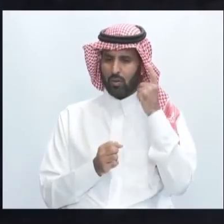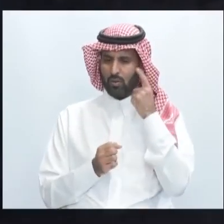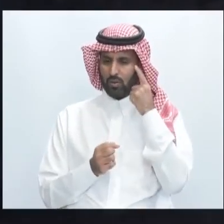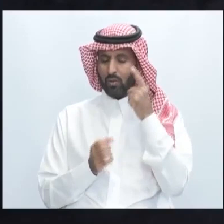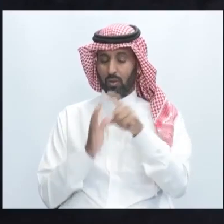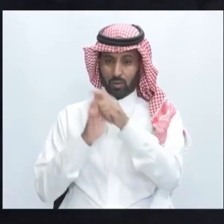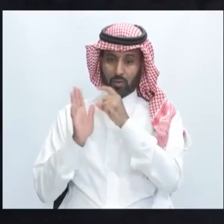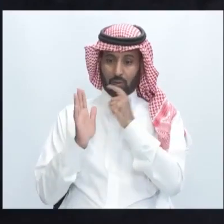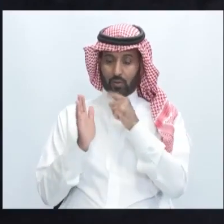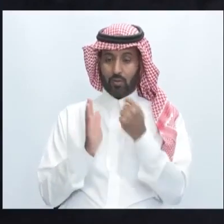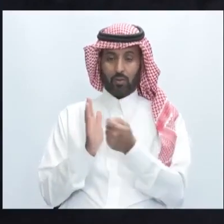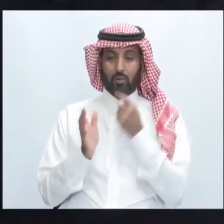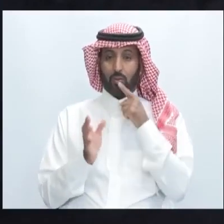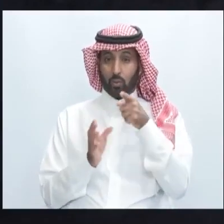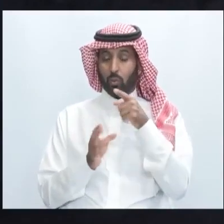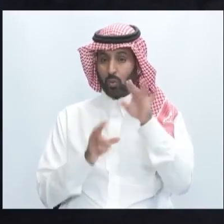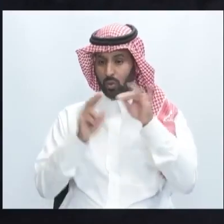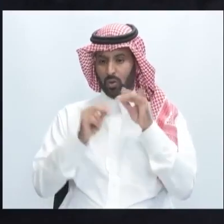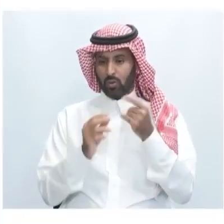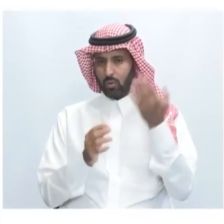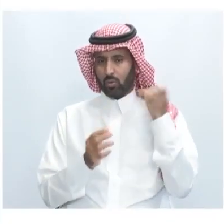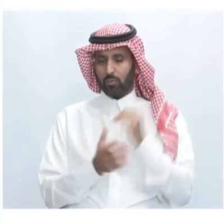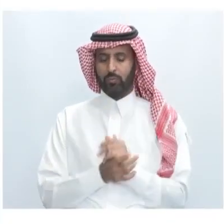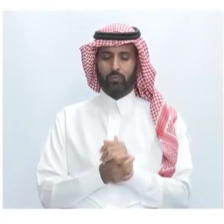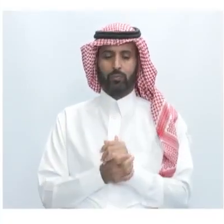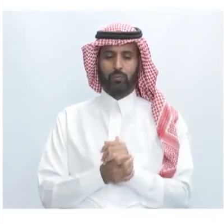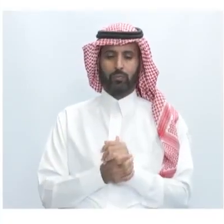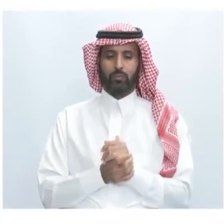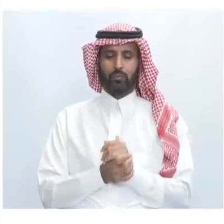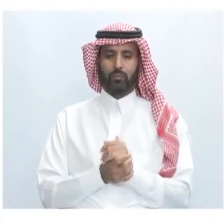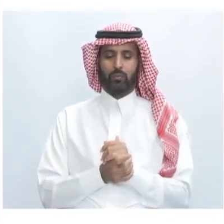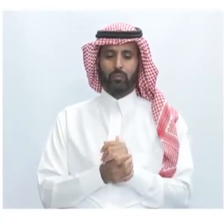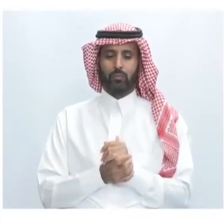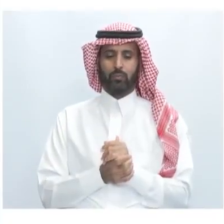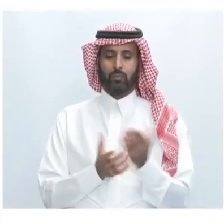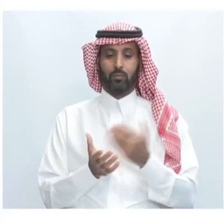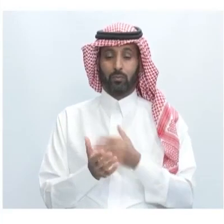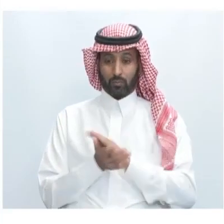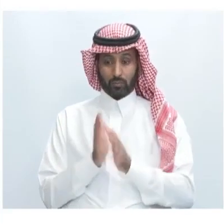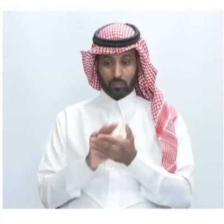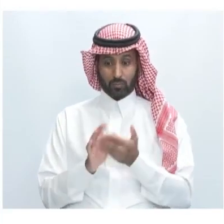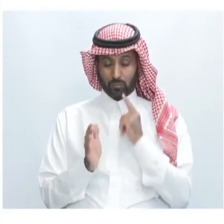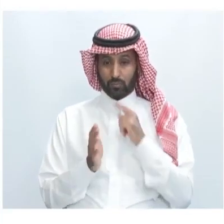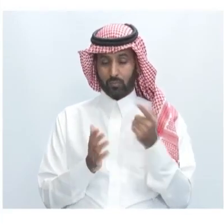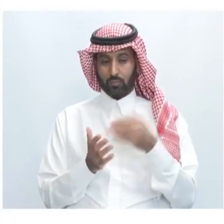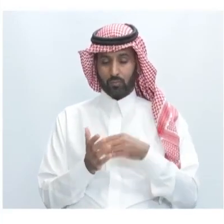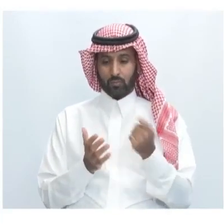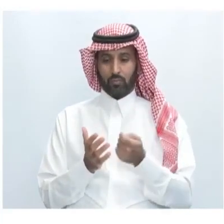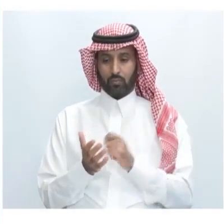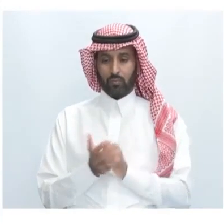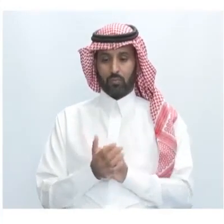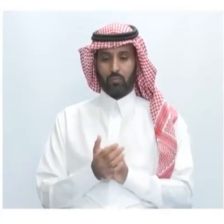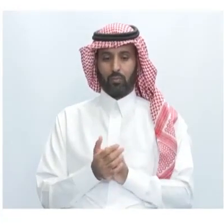a title that fits what happened to you. Write your narrative. After you finish, write your narrative.